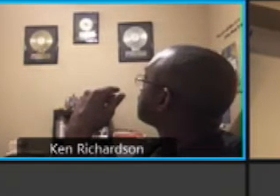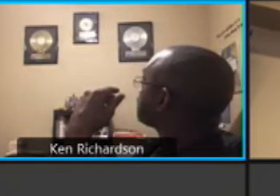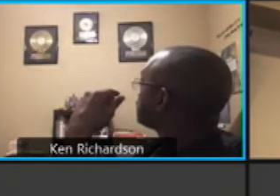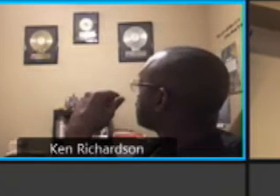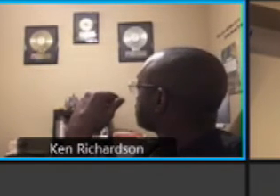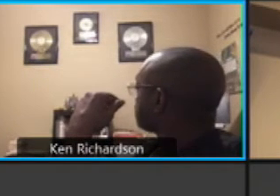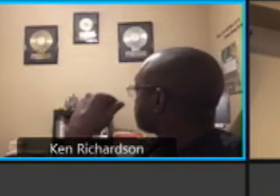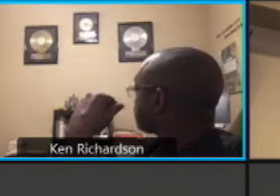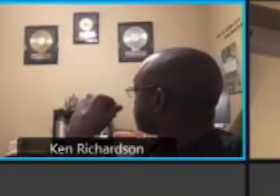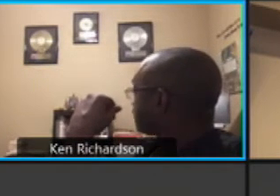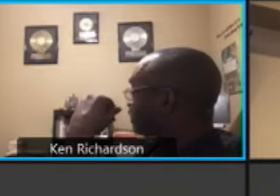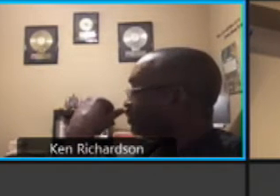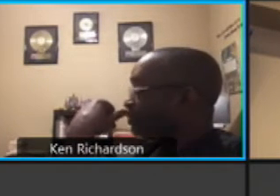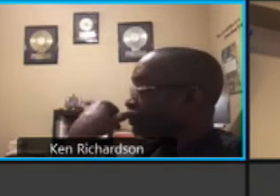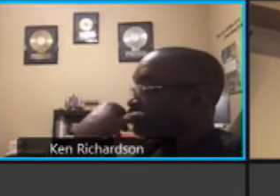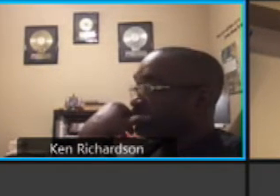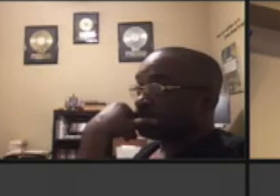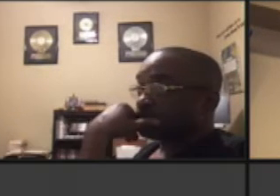Eubanks, Jennifer Ferguson,